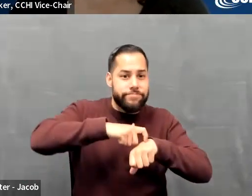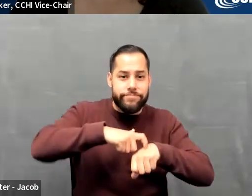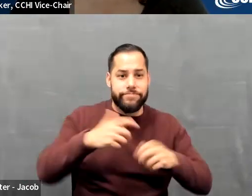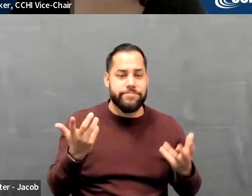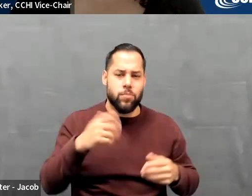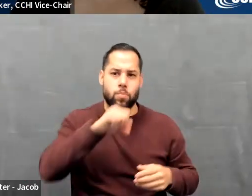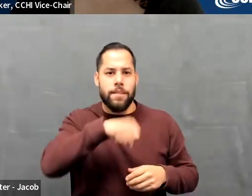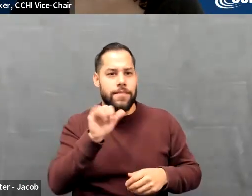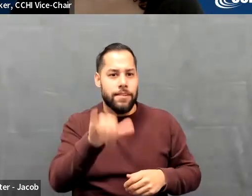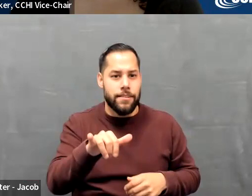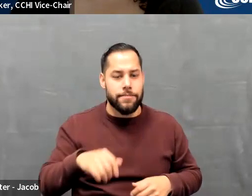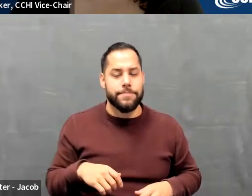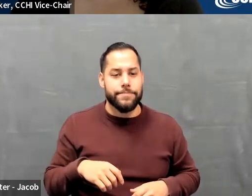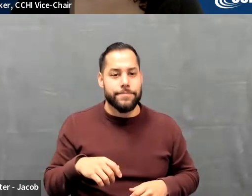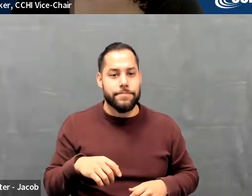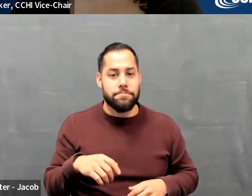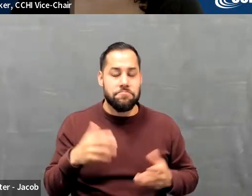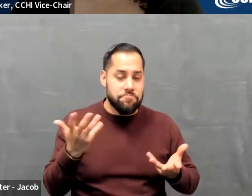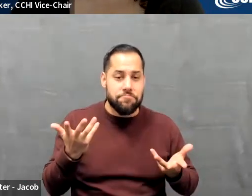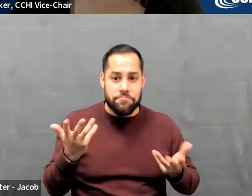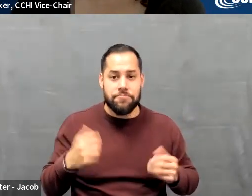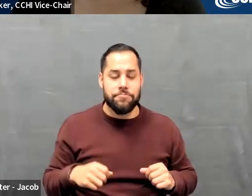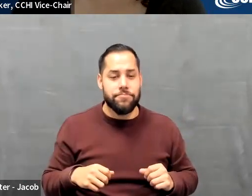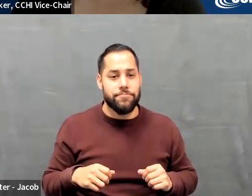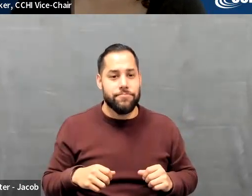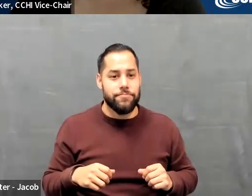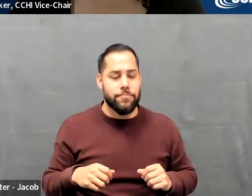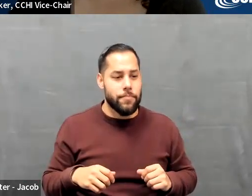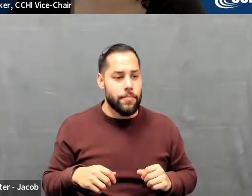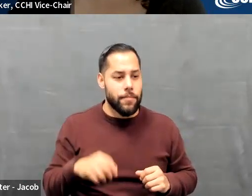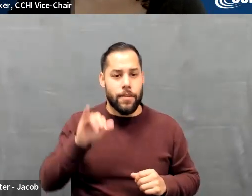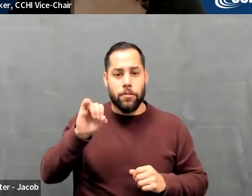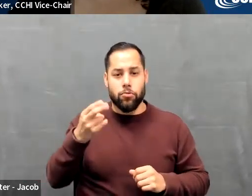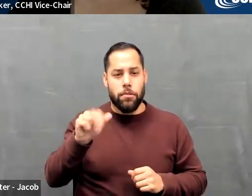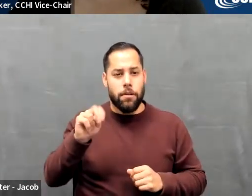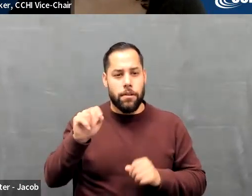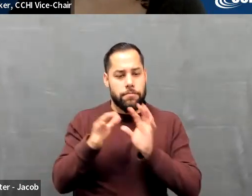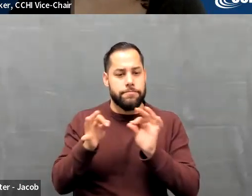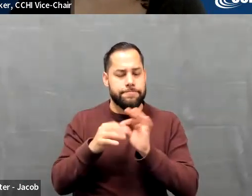that. And yeah. You know,